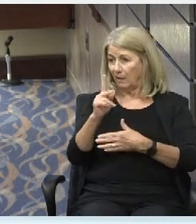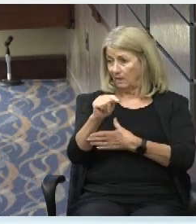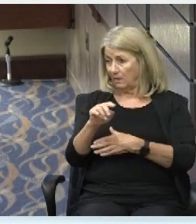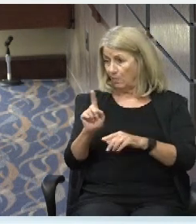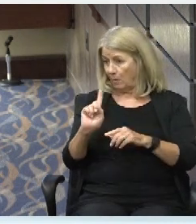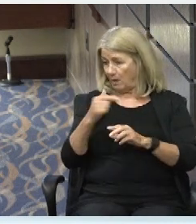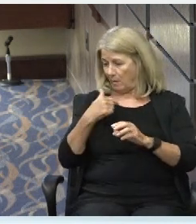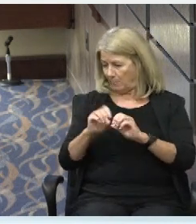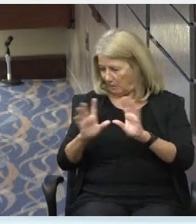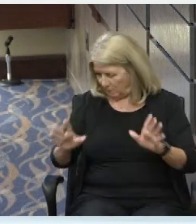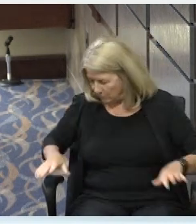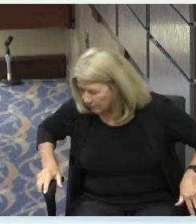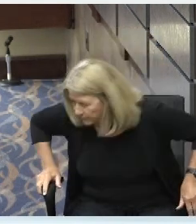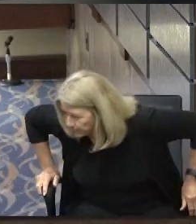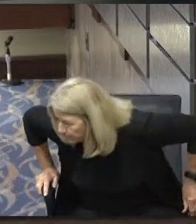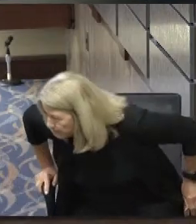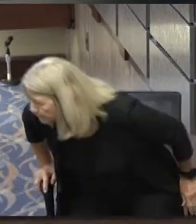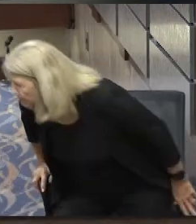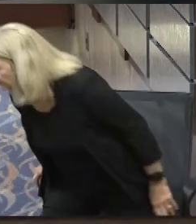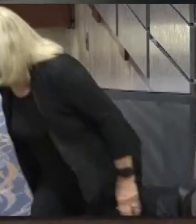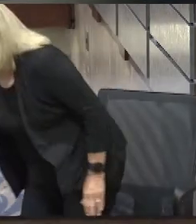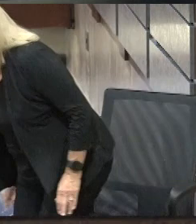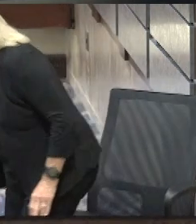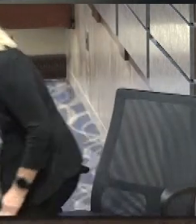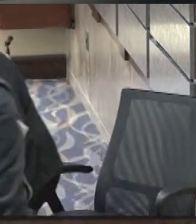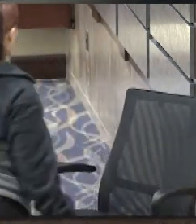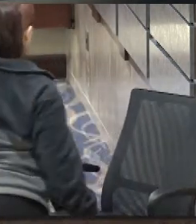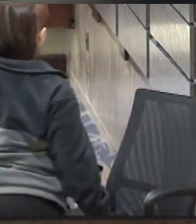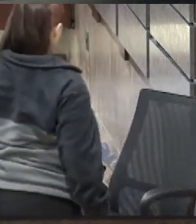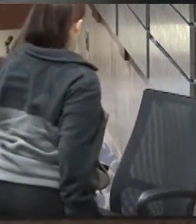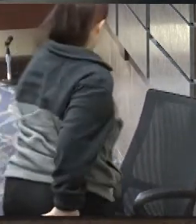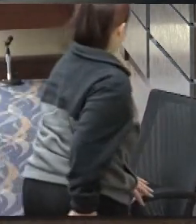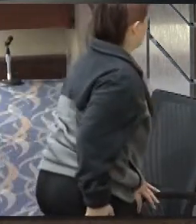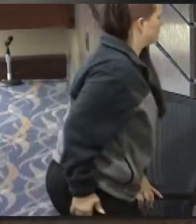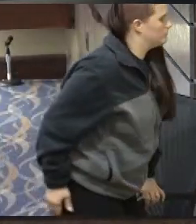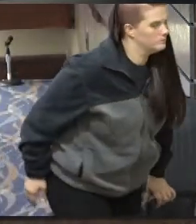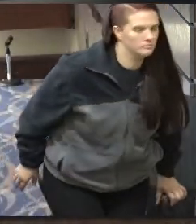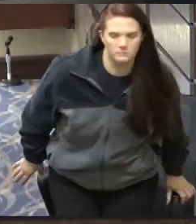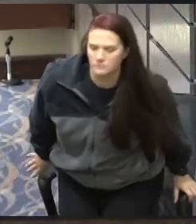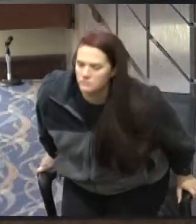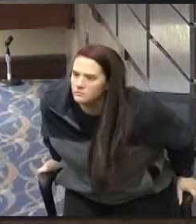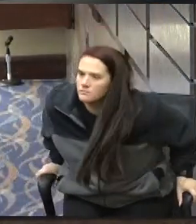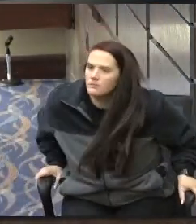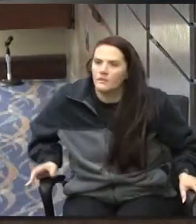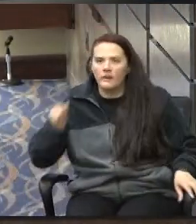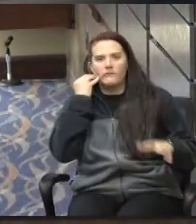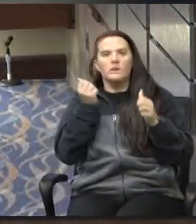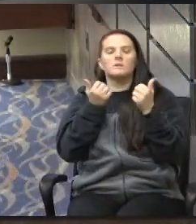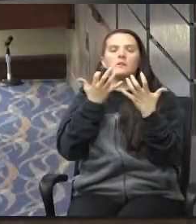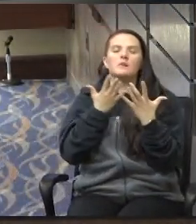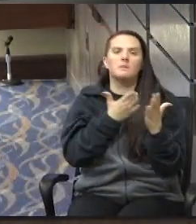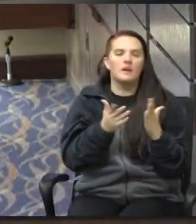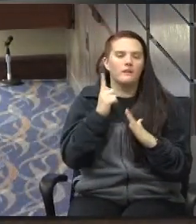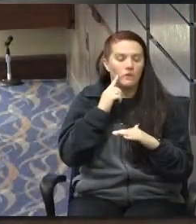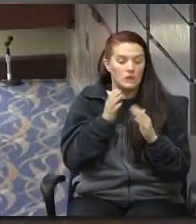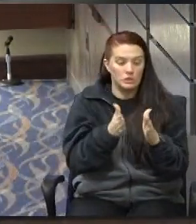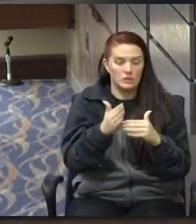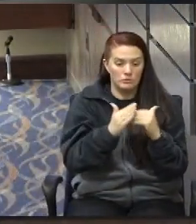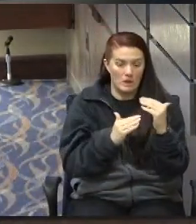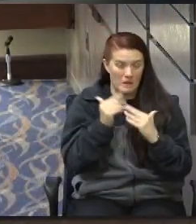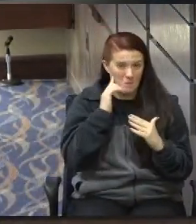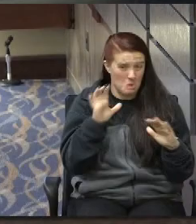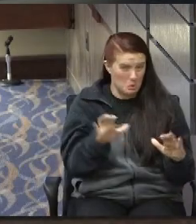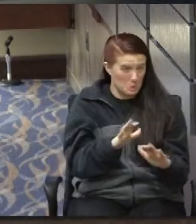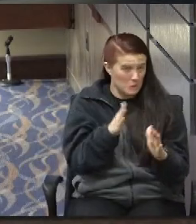something I should know but don't. If you submit plans for the street construction, does that mean you're going to do the street construction? Is